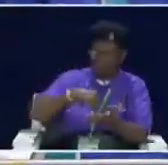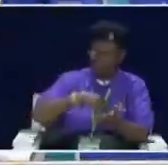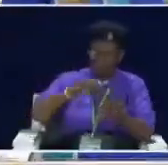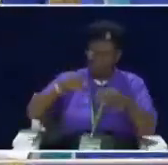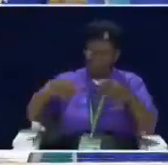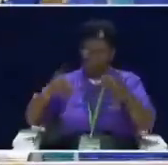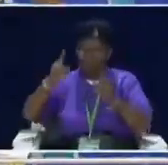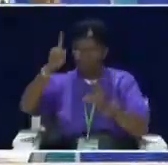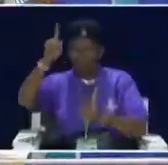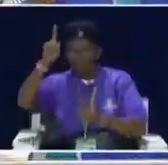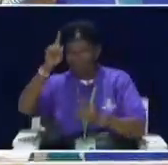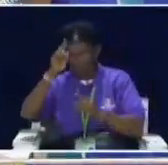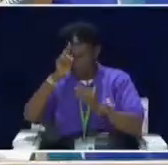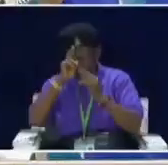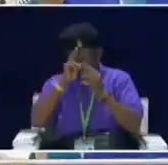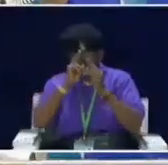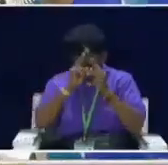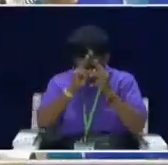glory. We give you